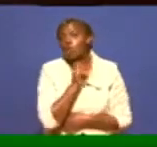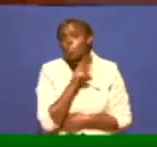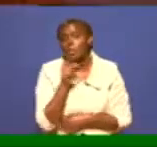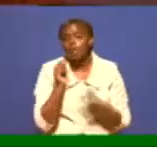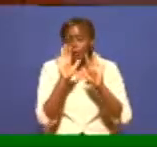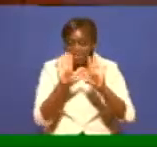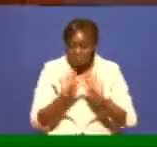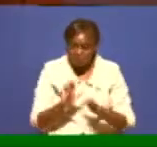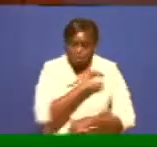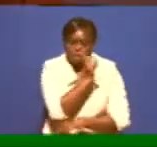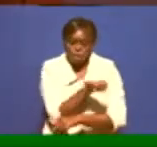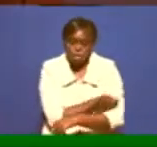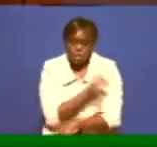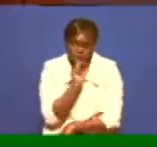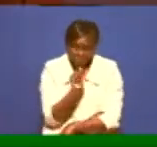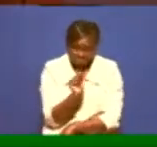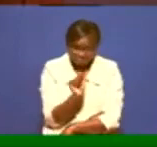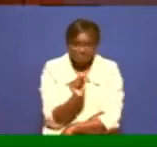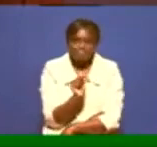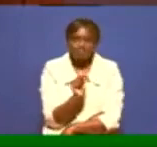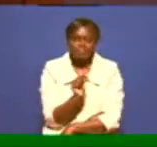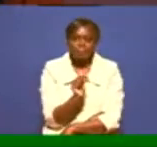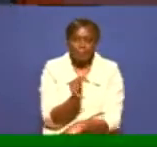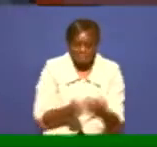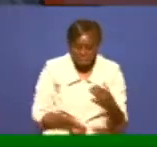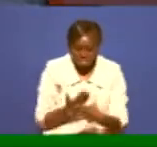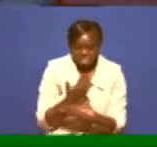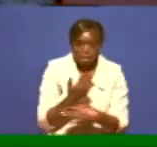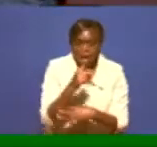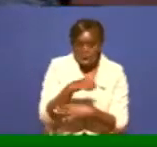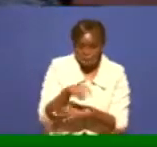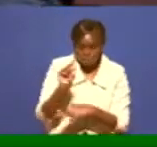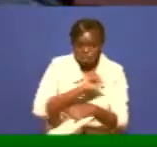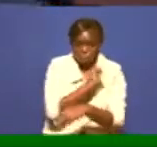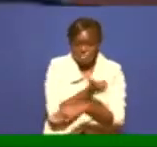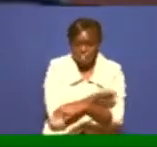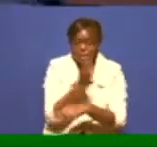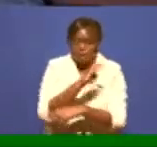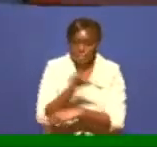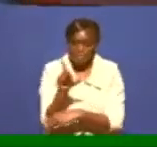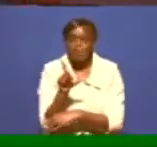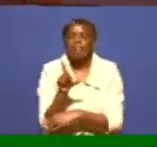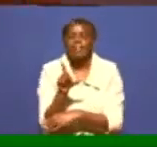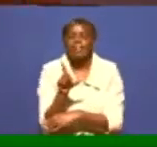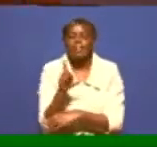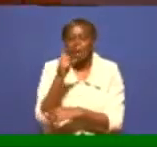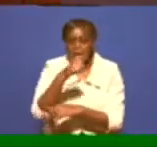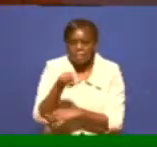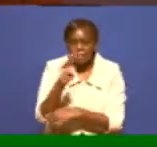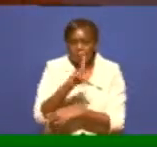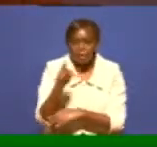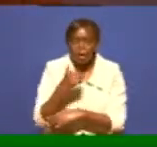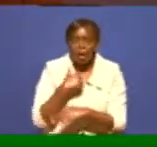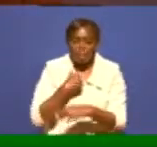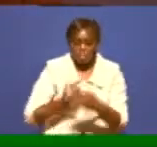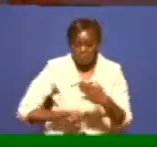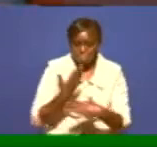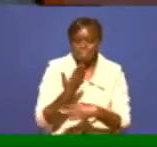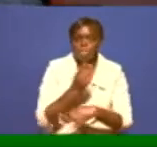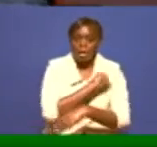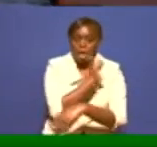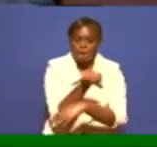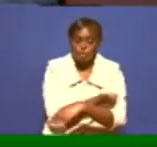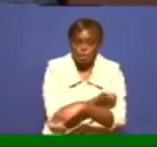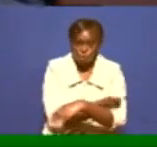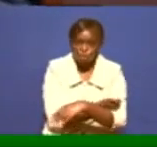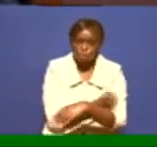this authority now, what I'm having in mind, once we pass, we approve this bill, Honorable Speaker, we'll have an authority which, Honorable Speaker,